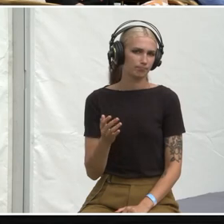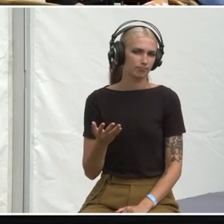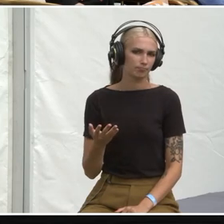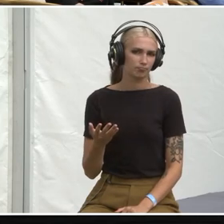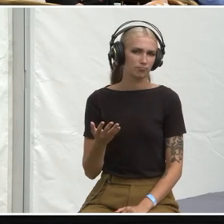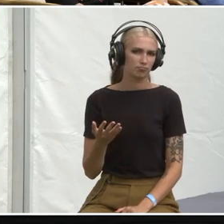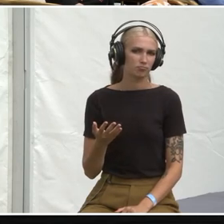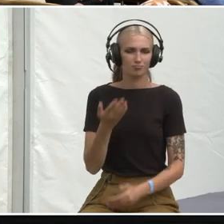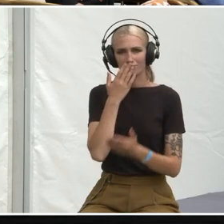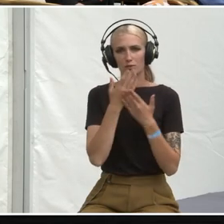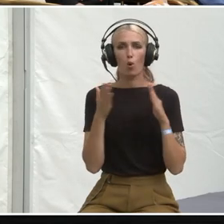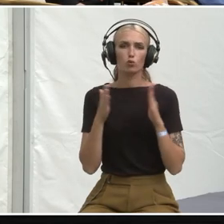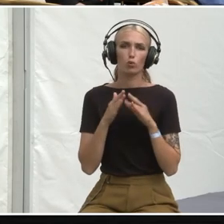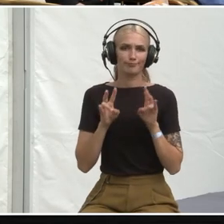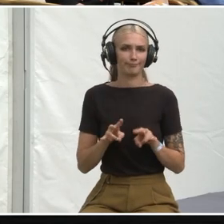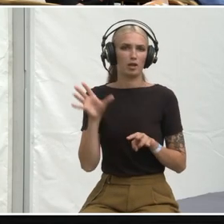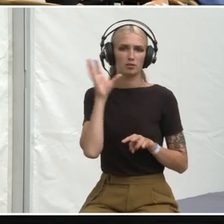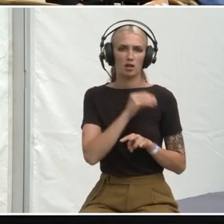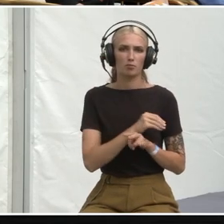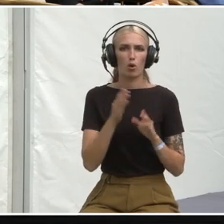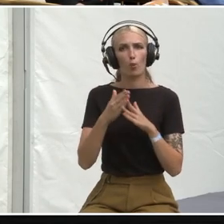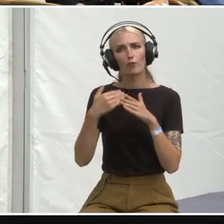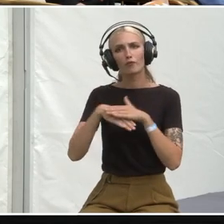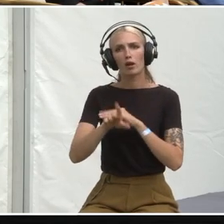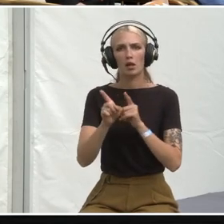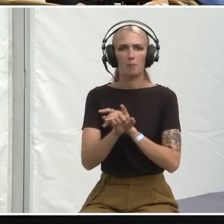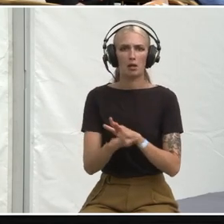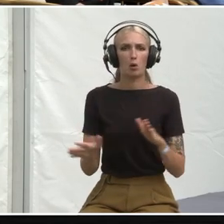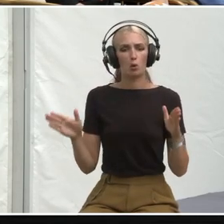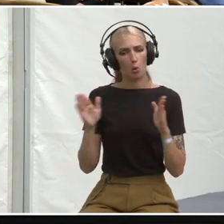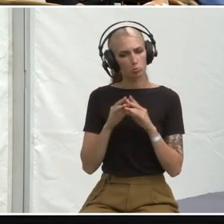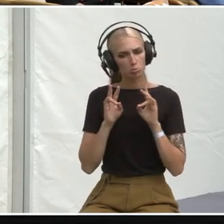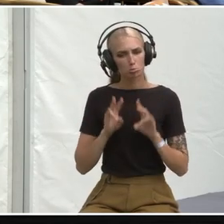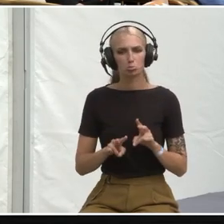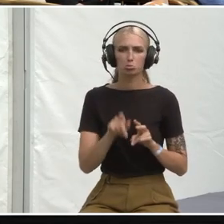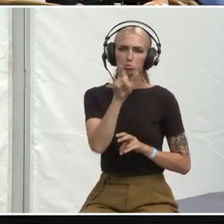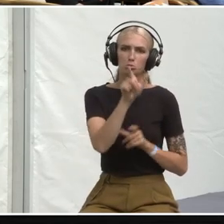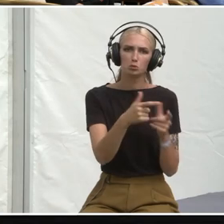can stay home. We don't need to go out to talk to other people. We can stay home, and that can